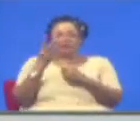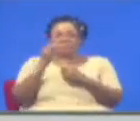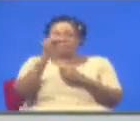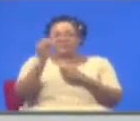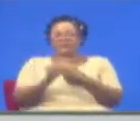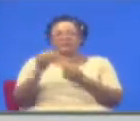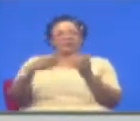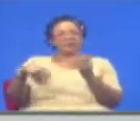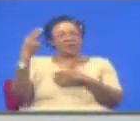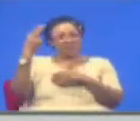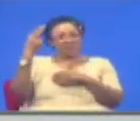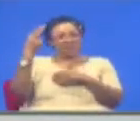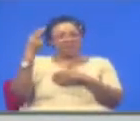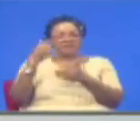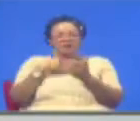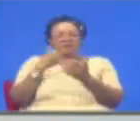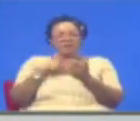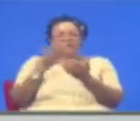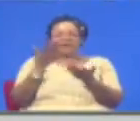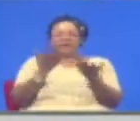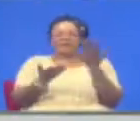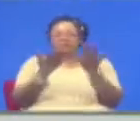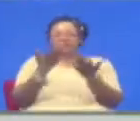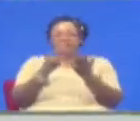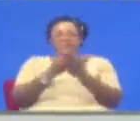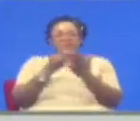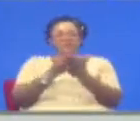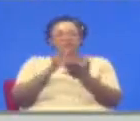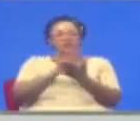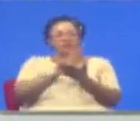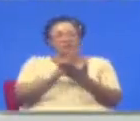90-day volume-weighted average price per share.